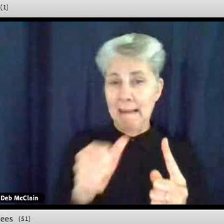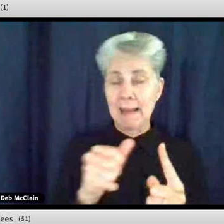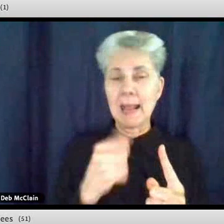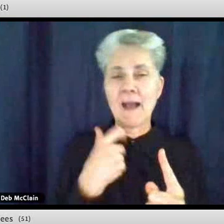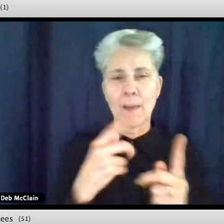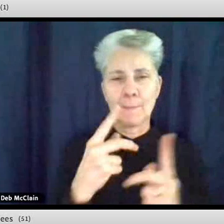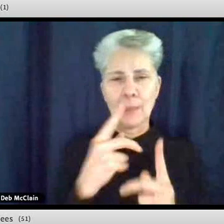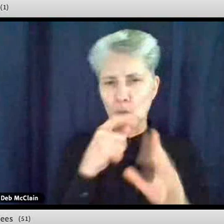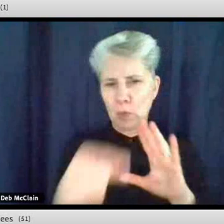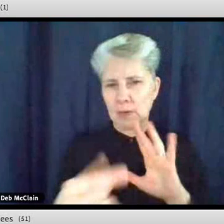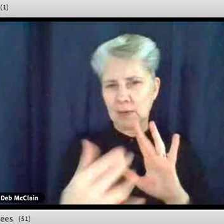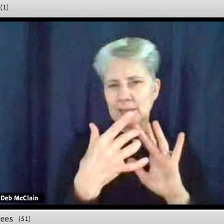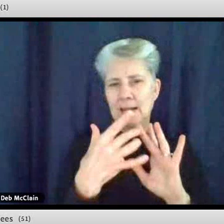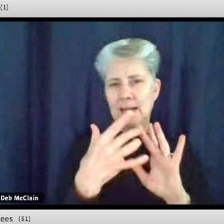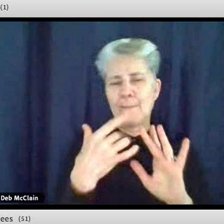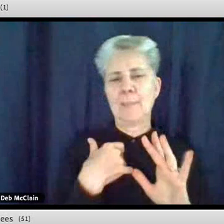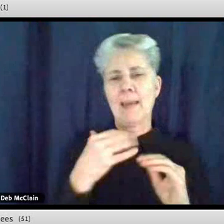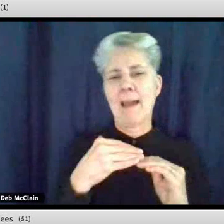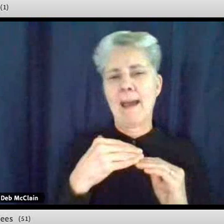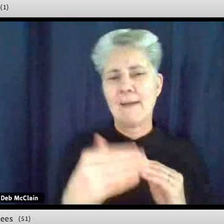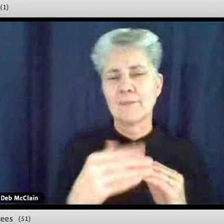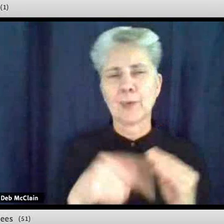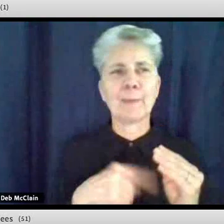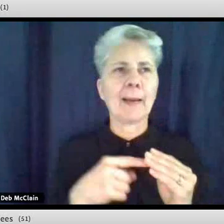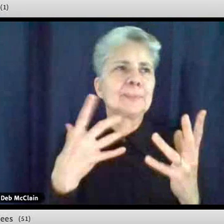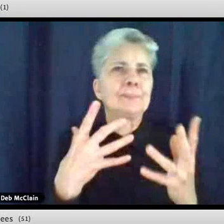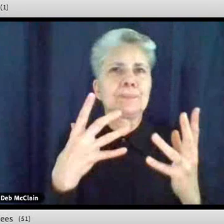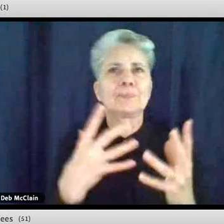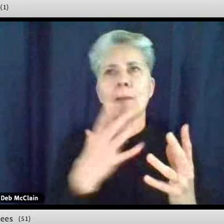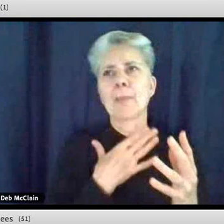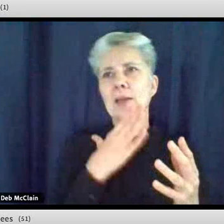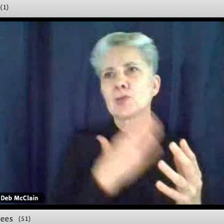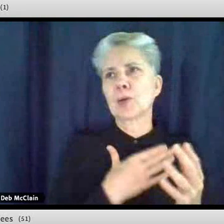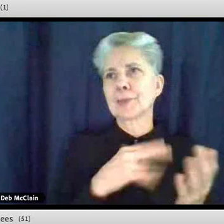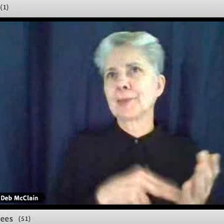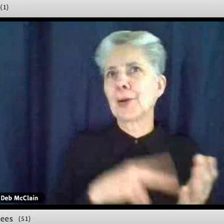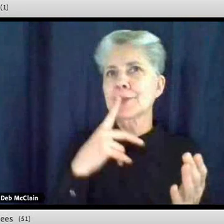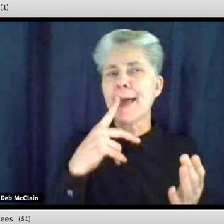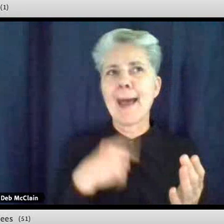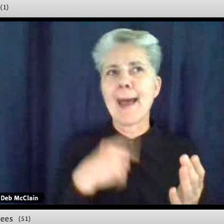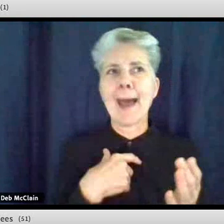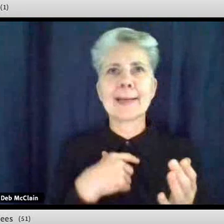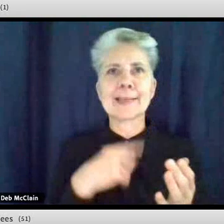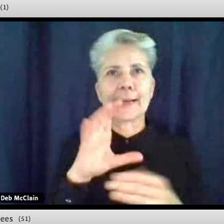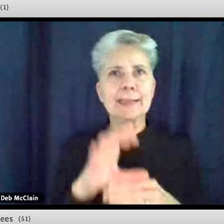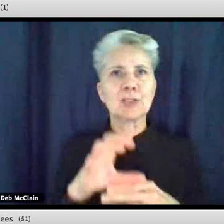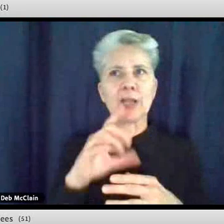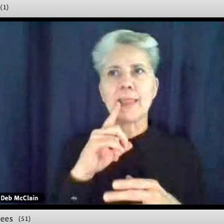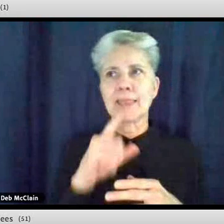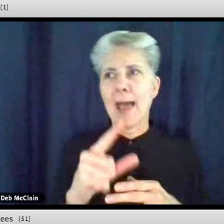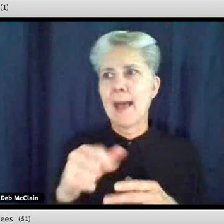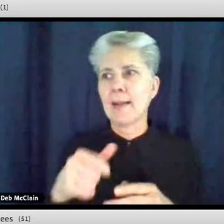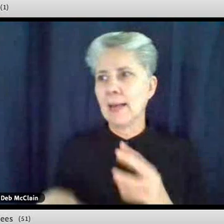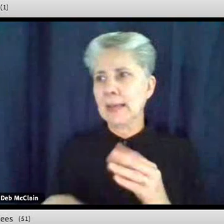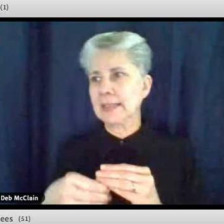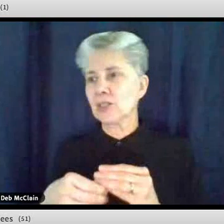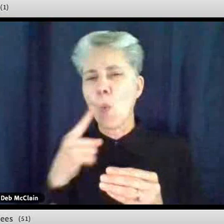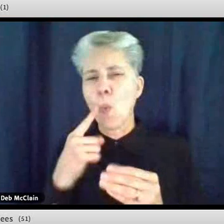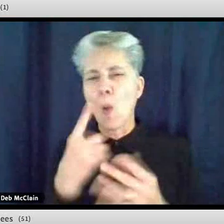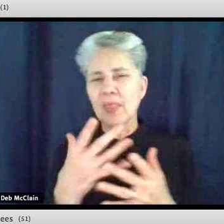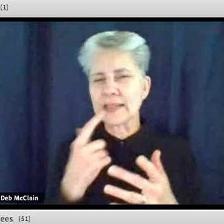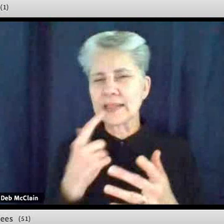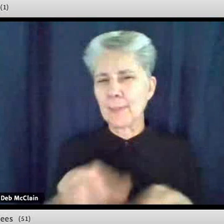libraries will be open. If you have any specific questions, I've had people contact me afterwards about my